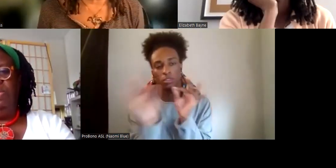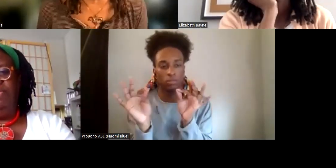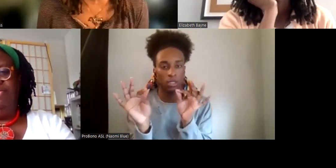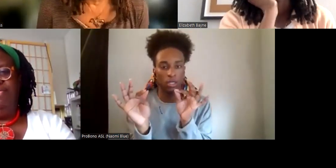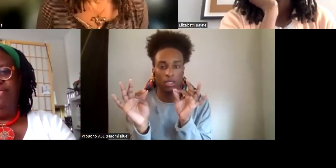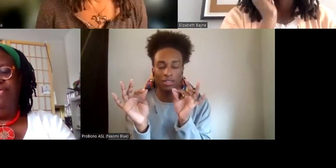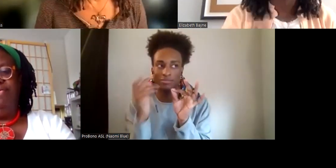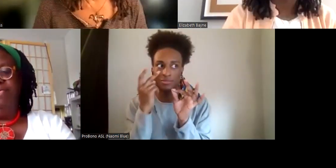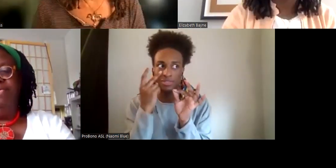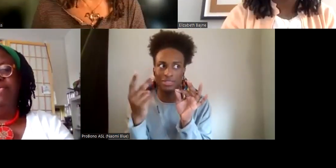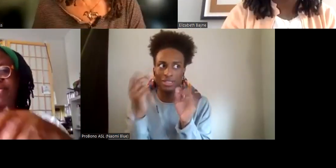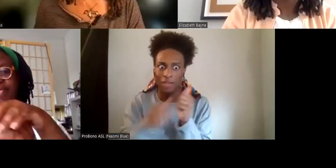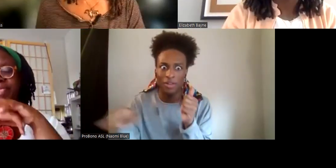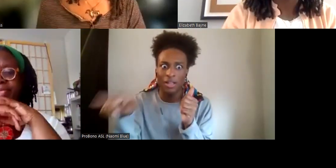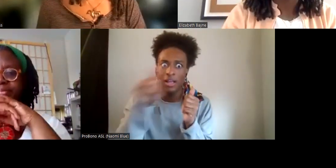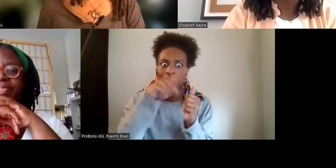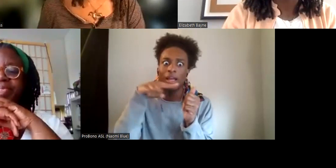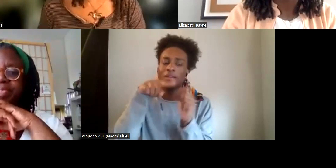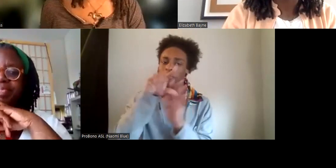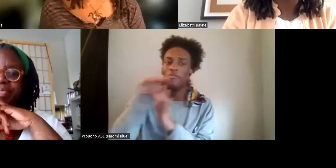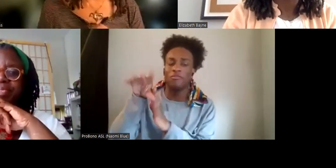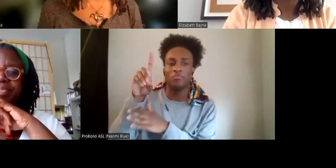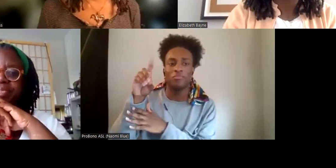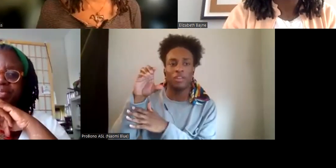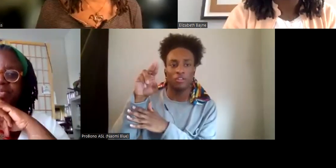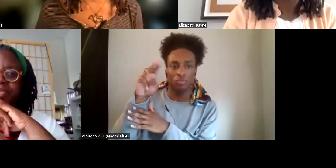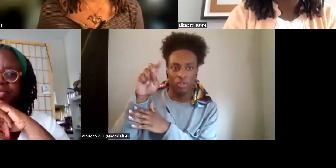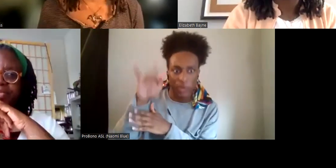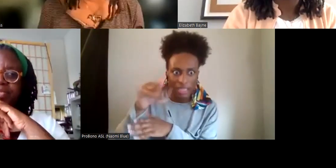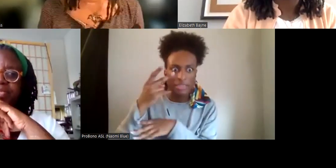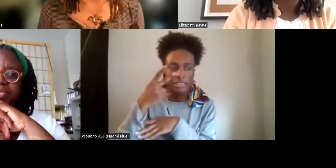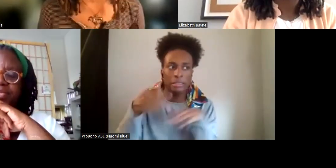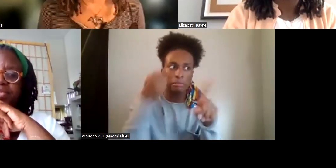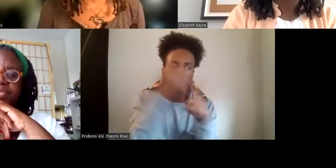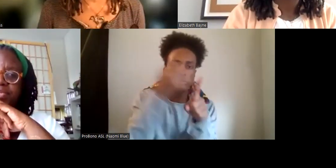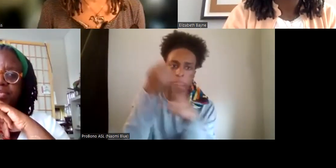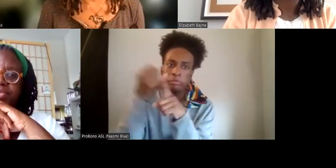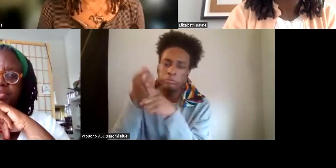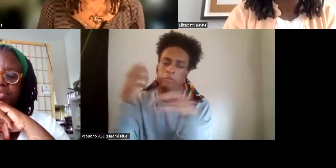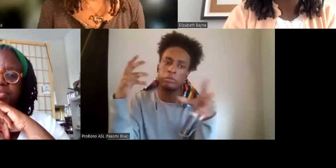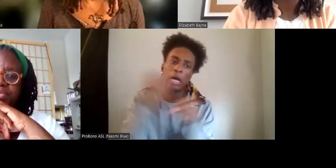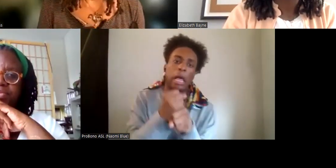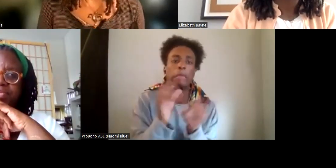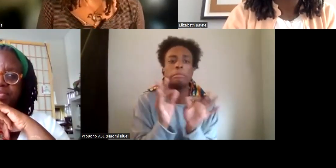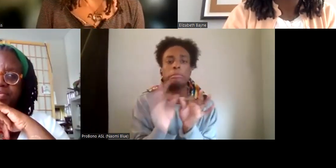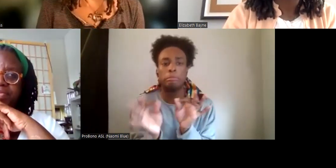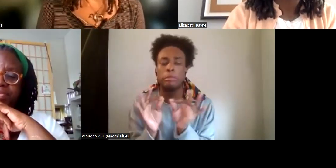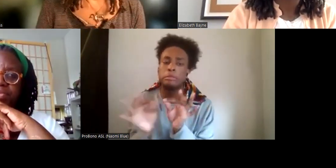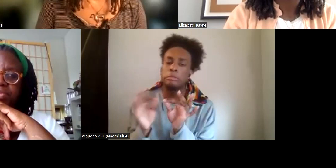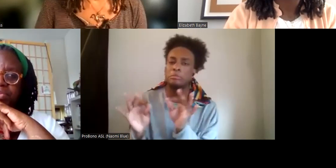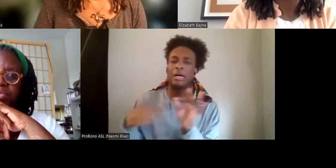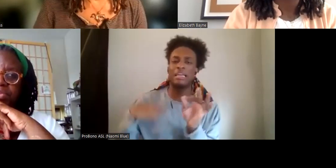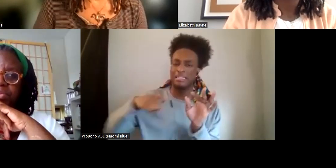that we see in terms of documentary now. But I really had to keep pushing back on that and say, there's not,